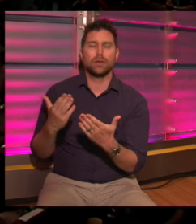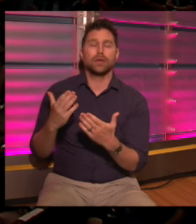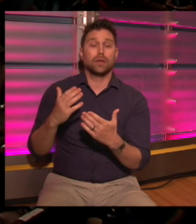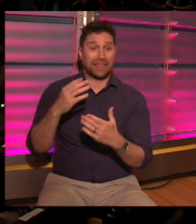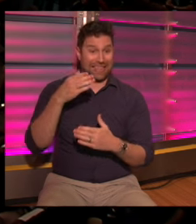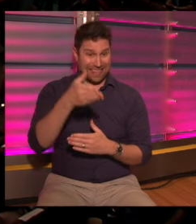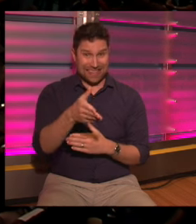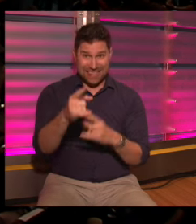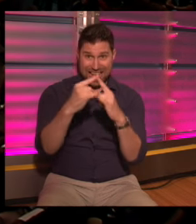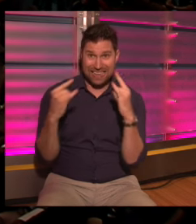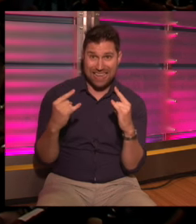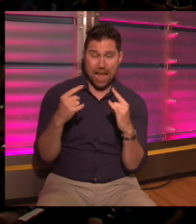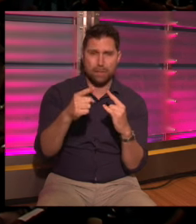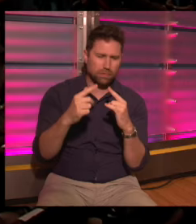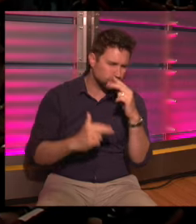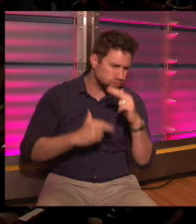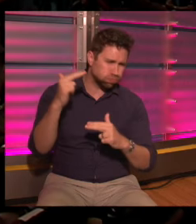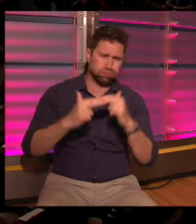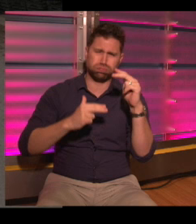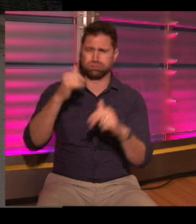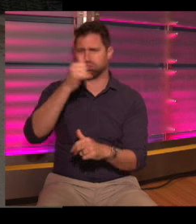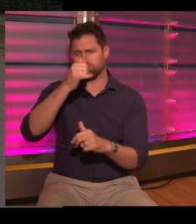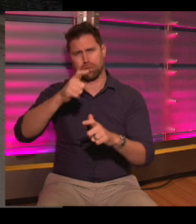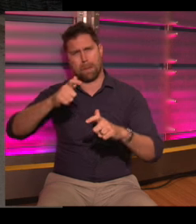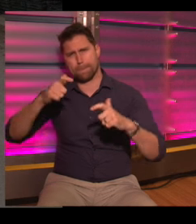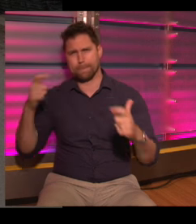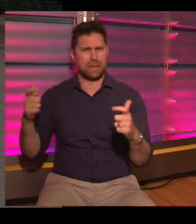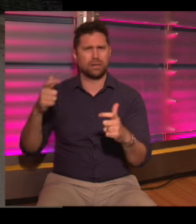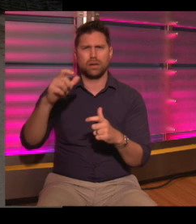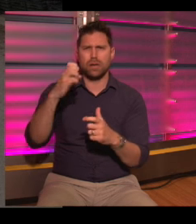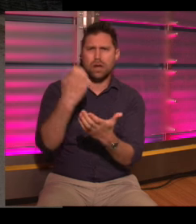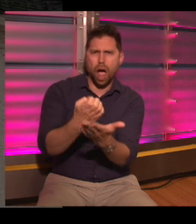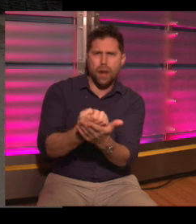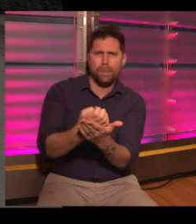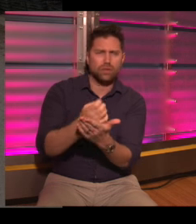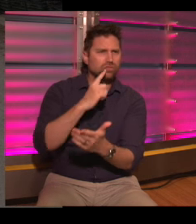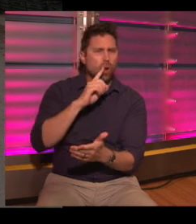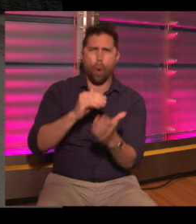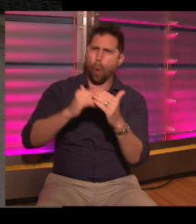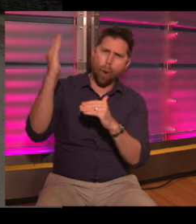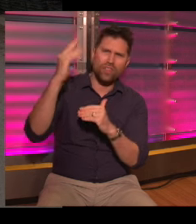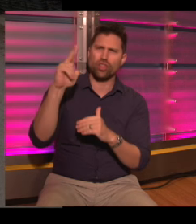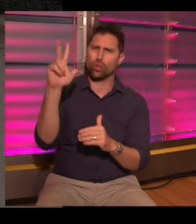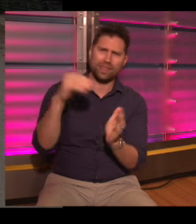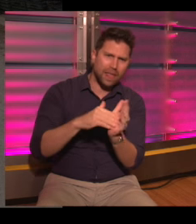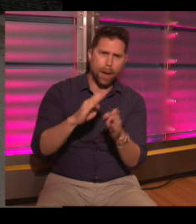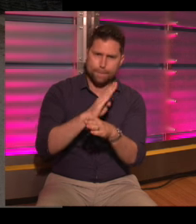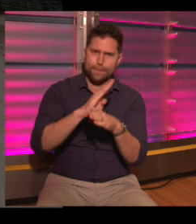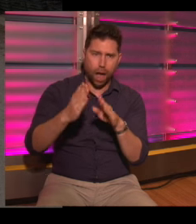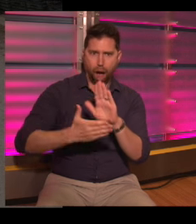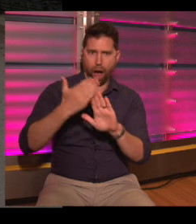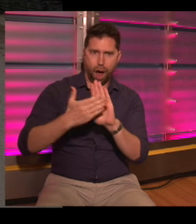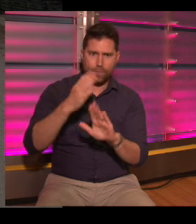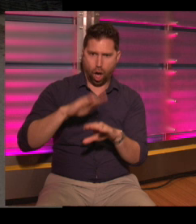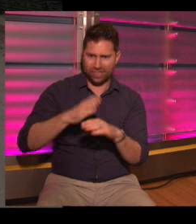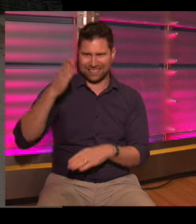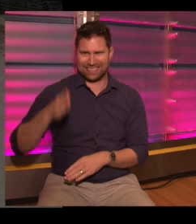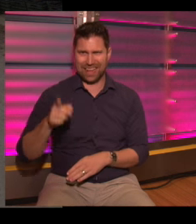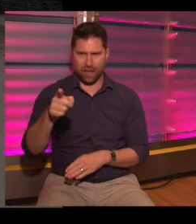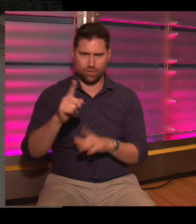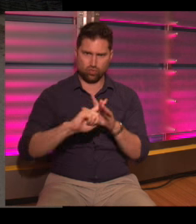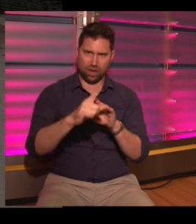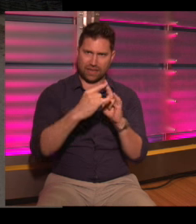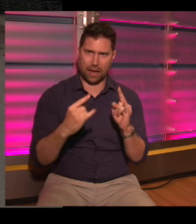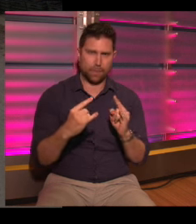camp, they'd built this massive economy. There are over 3,000 businesses operating inside of this refugee camp. It's not just